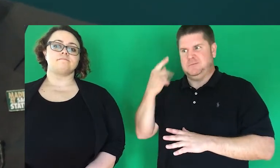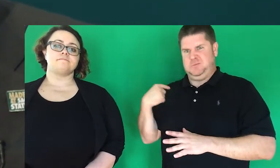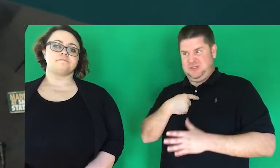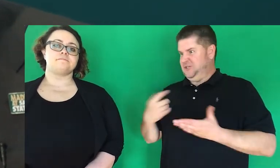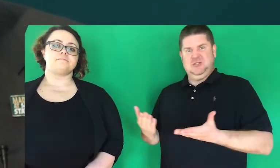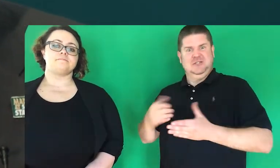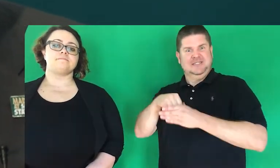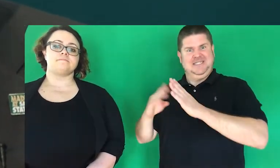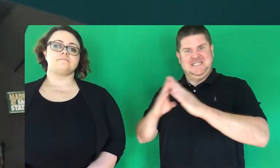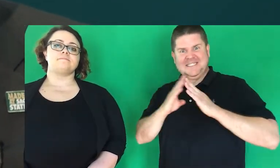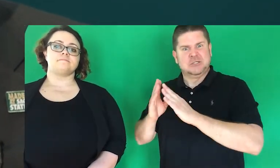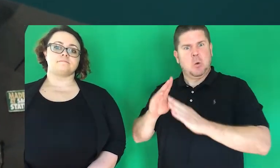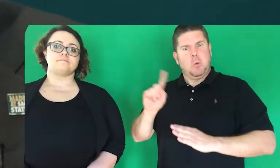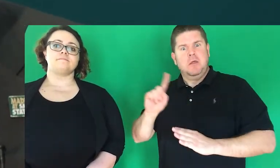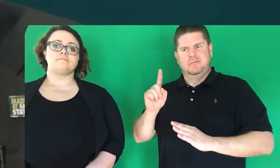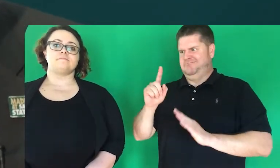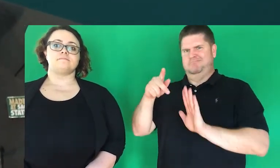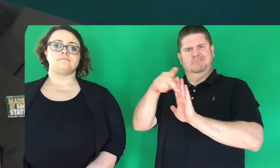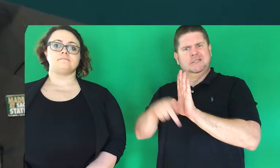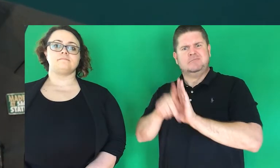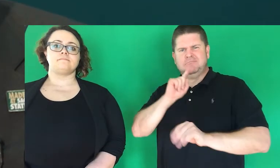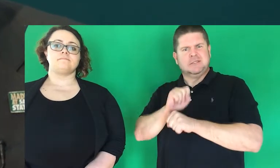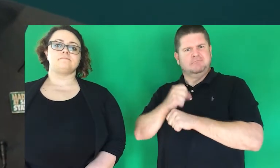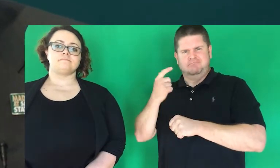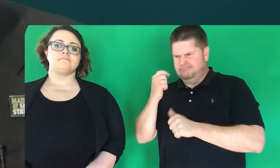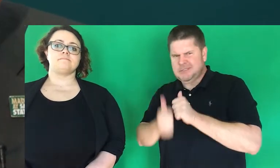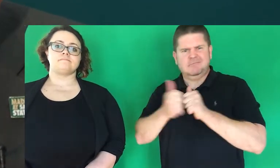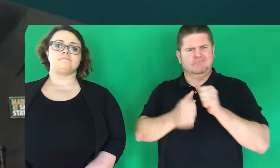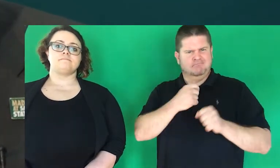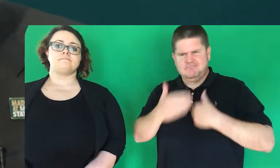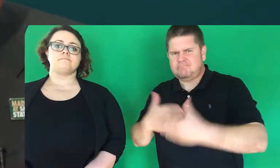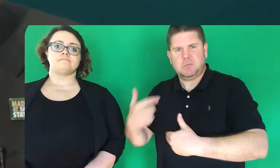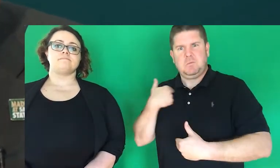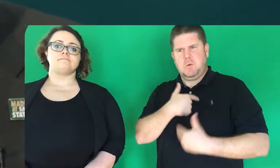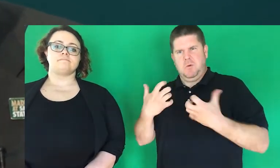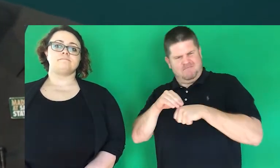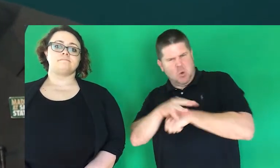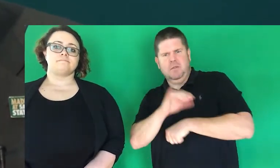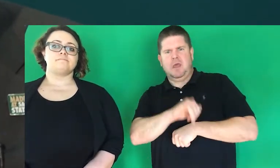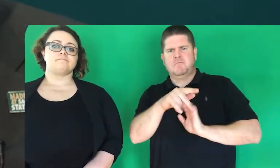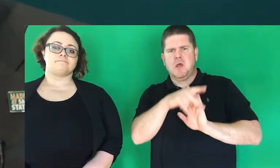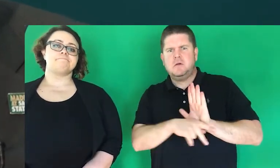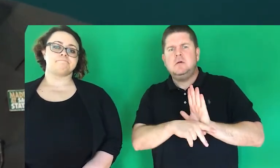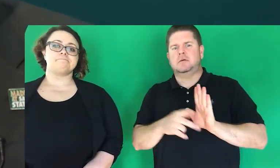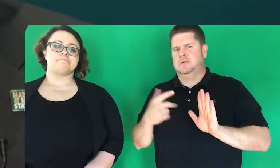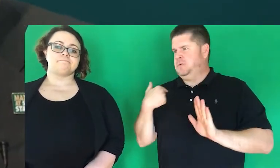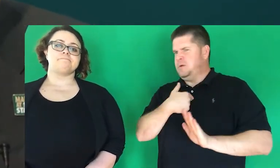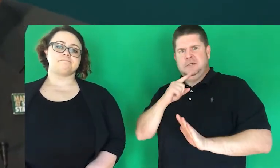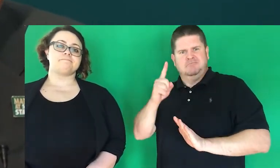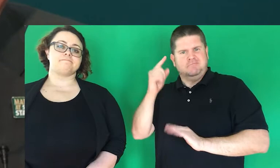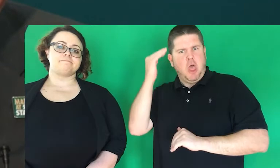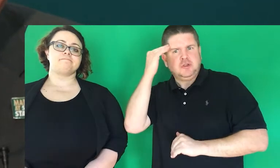We are in the city where policy is made. We influence that policy. We are